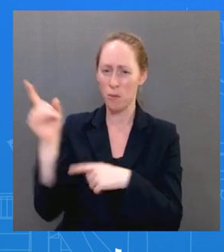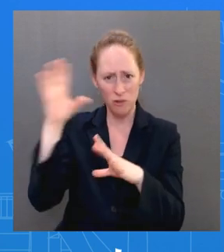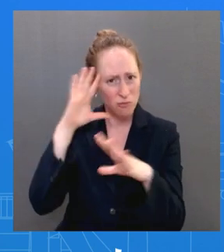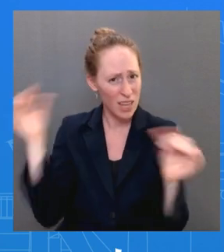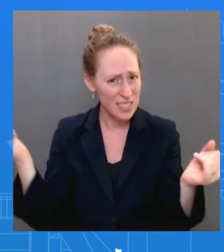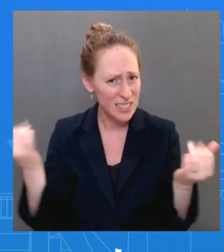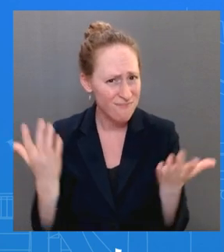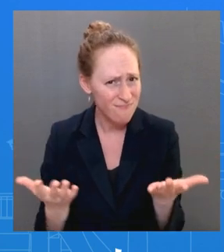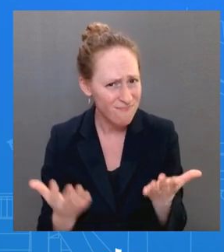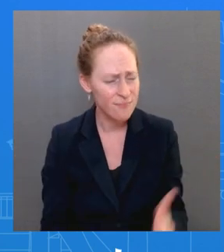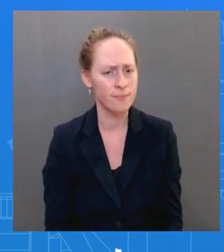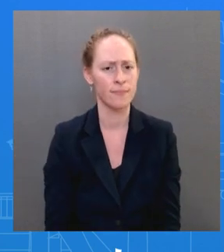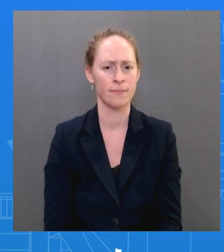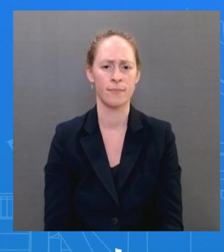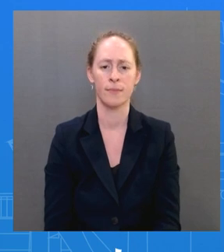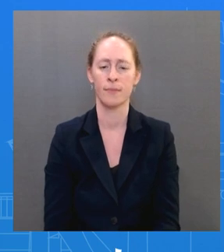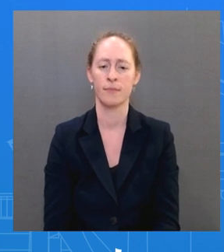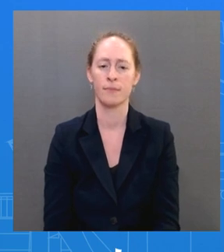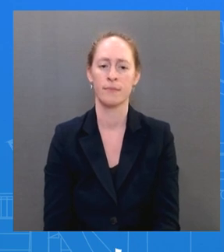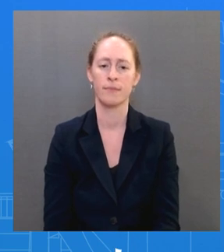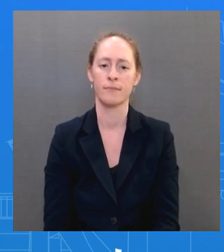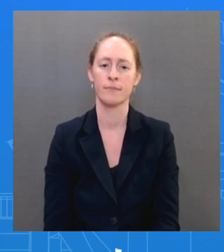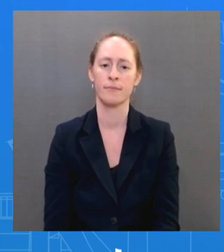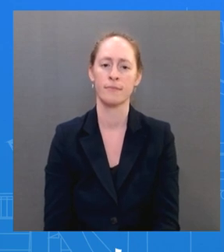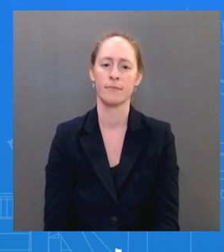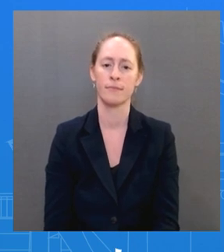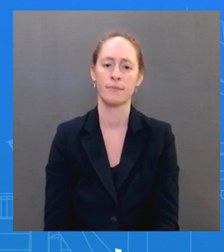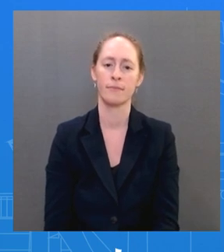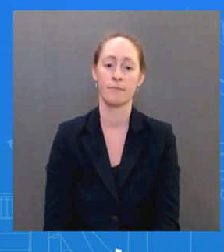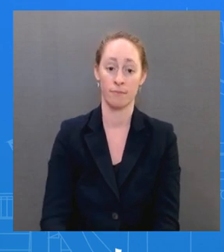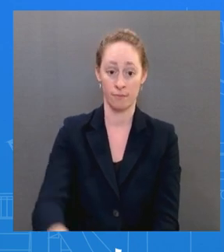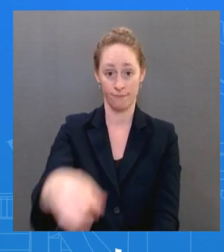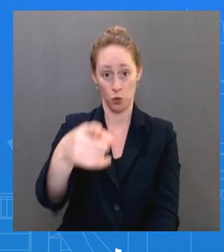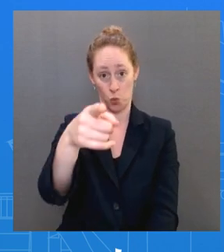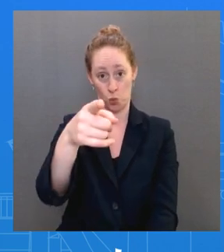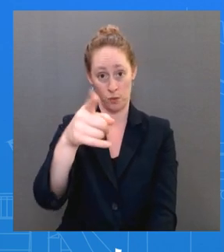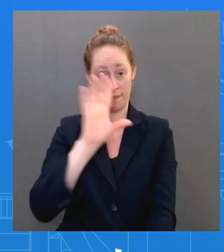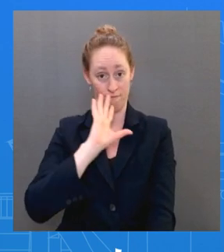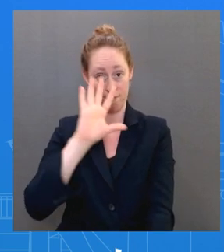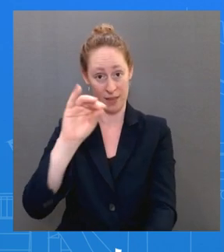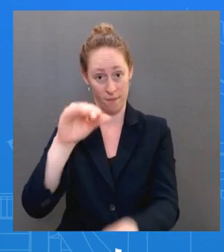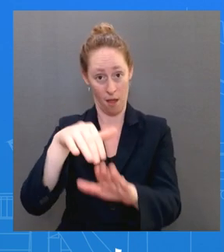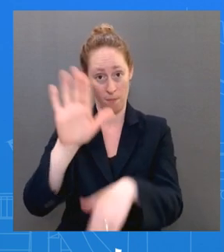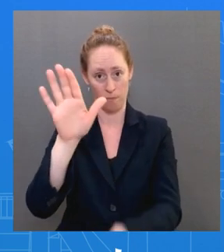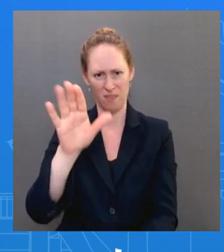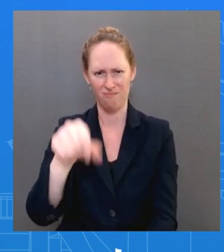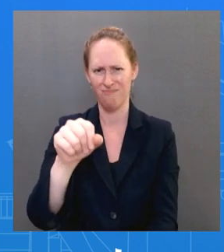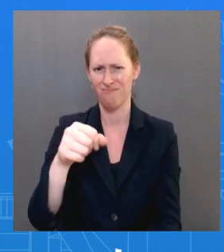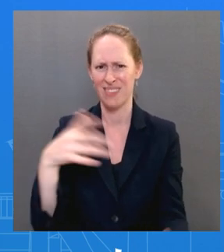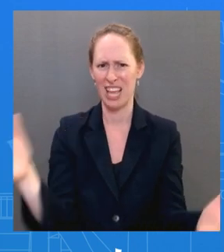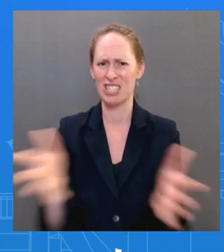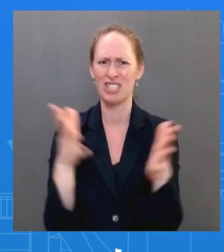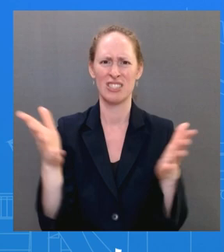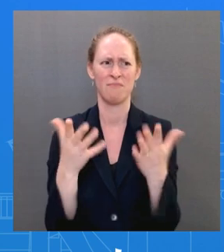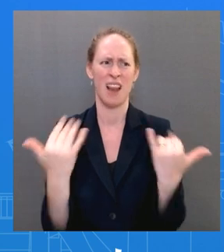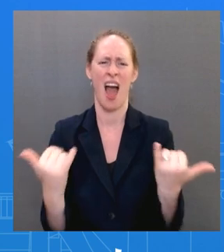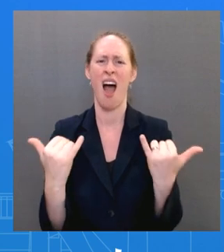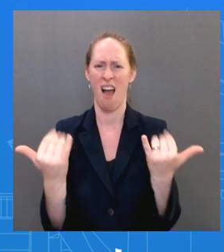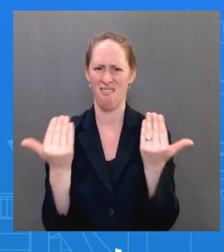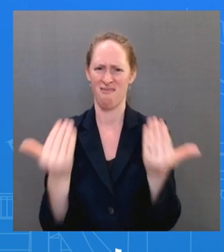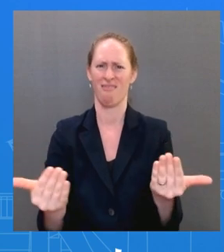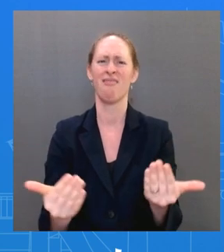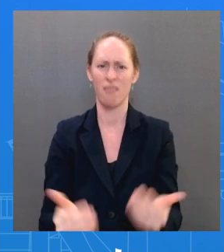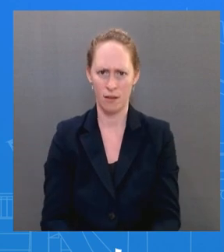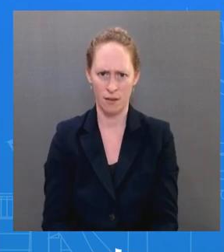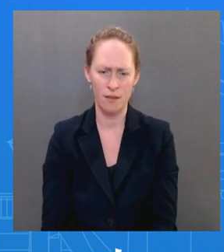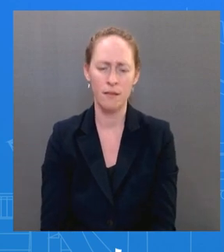very vocal in my advocacy. I think the evidence there is overwhelmingly clear. The data on people under 50, that's something the FDA